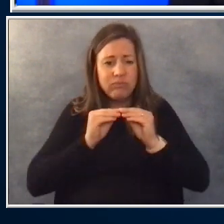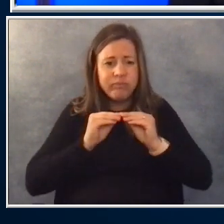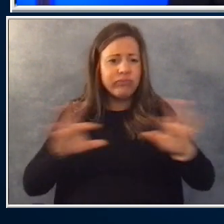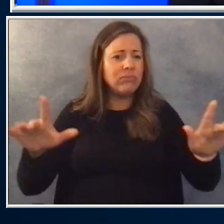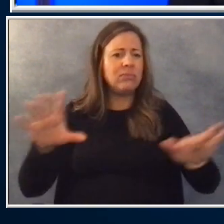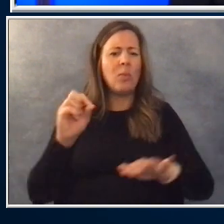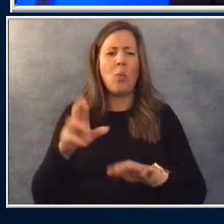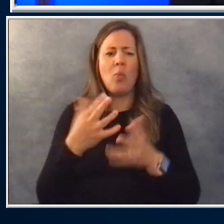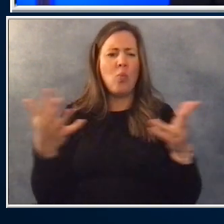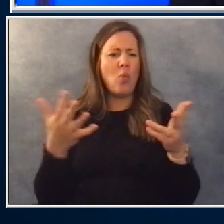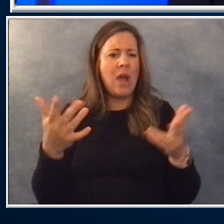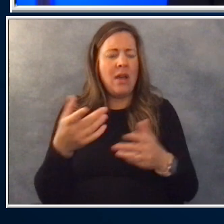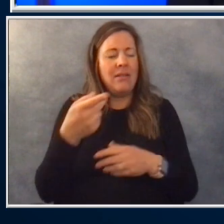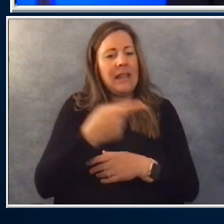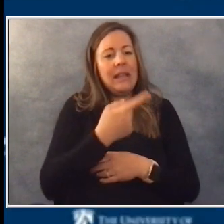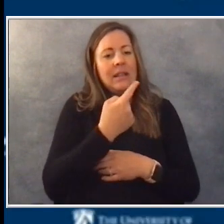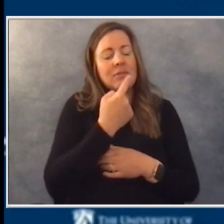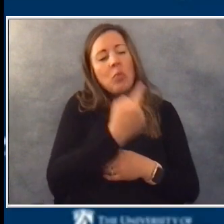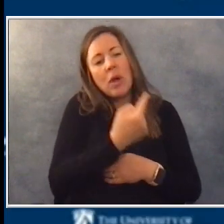singular cases tell us?